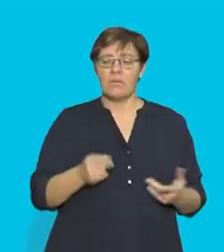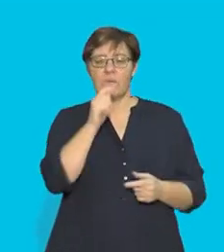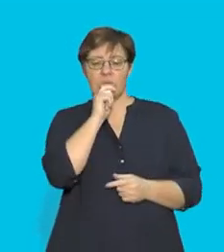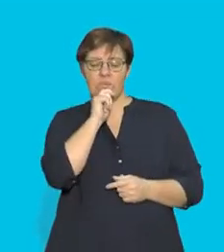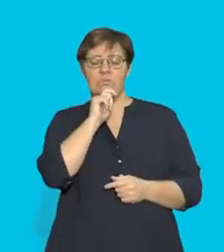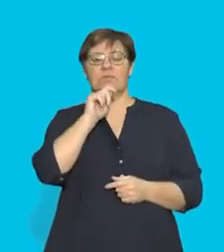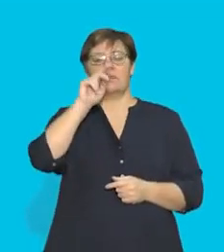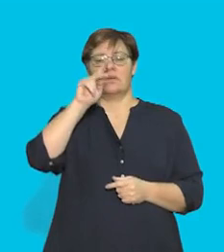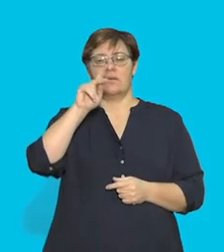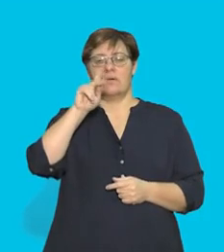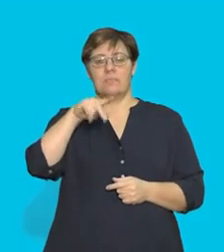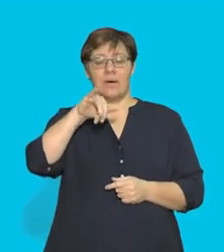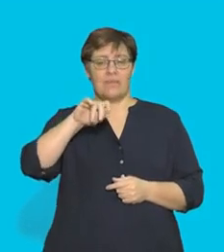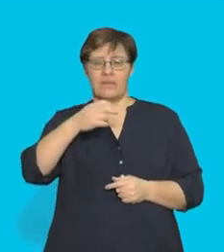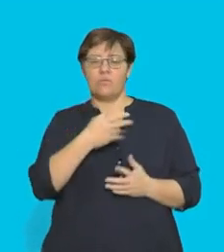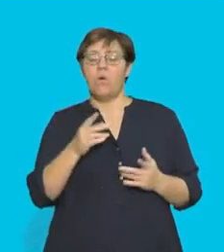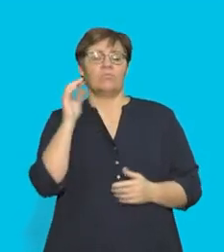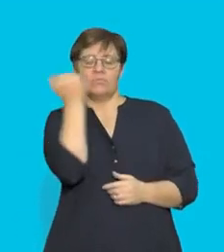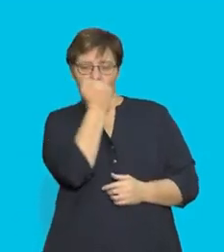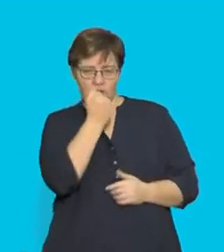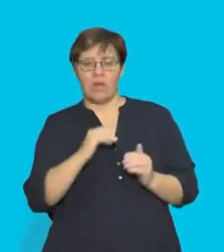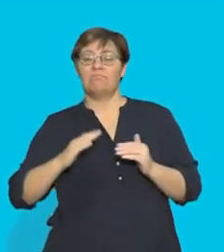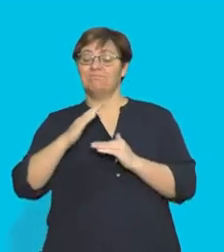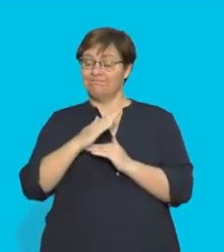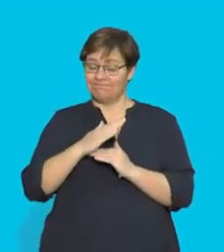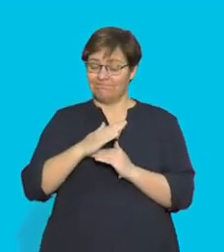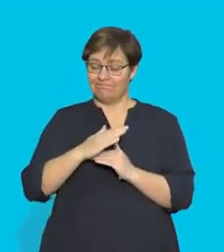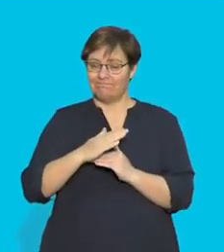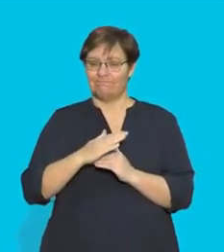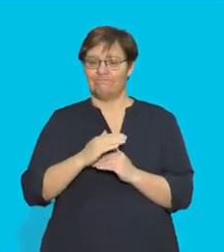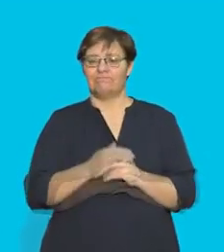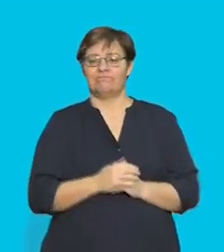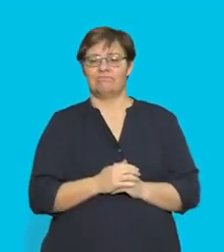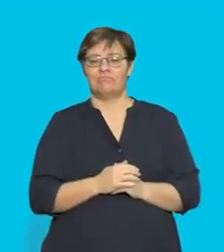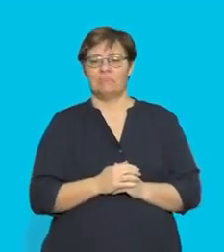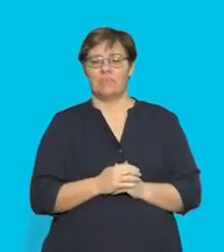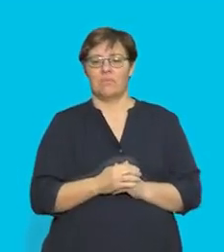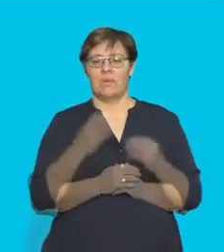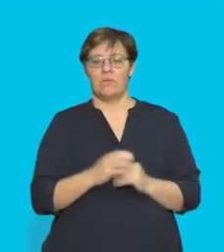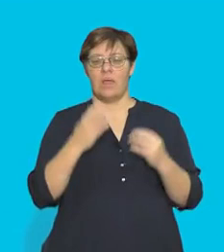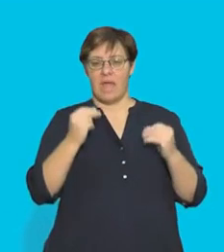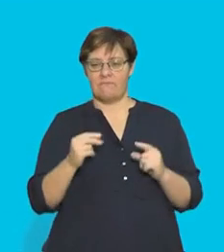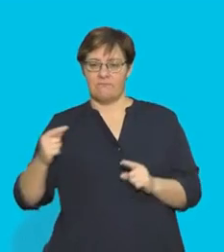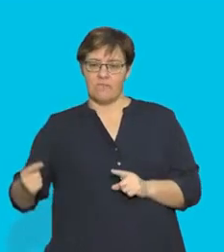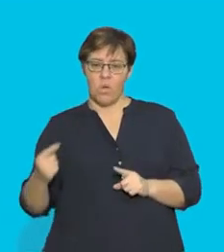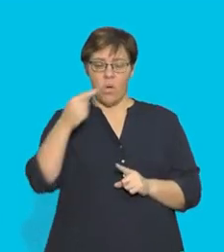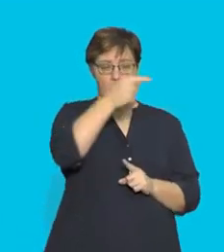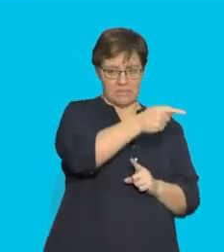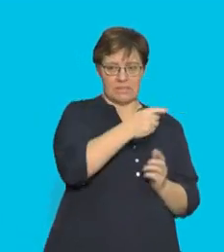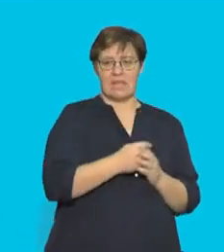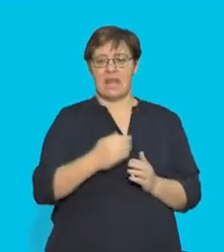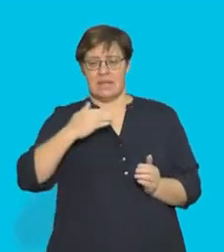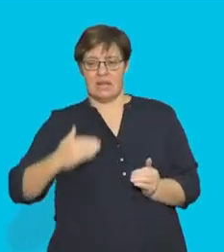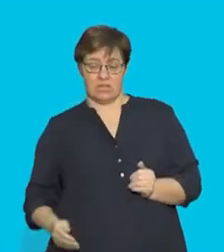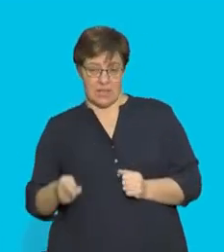Pythagoras again. Sorry, now we want to find the angle, apologies. So we've got to use, we have the opposite and the adjacent,